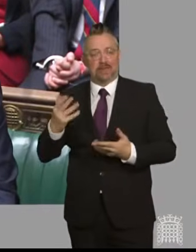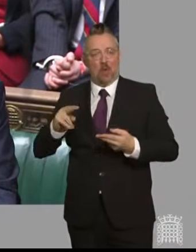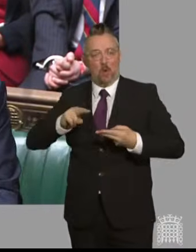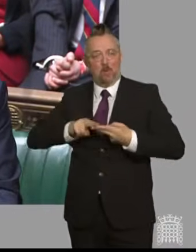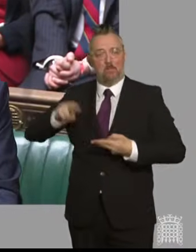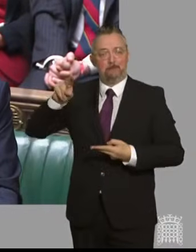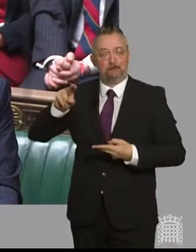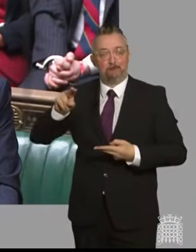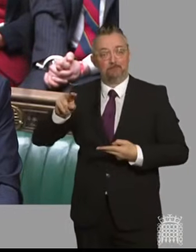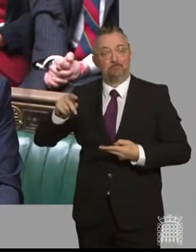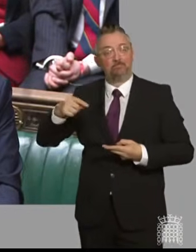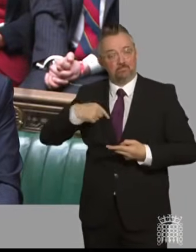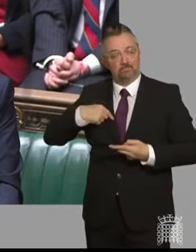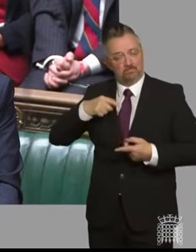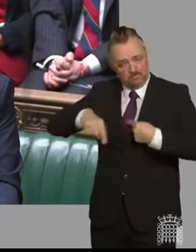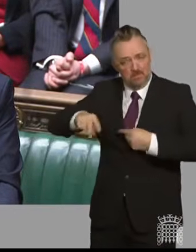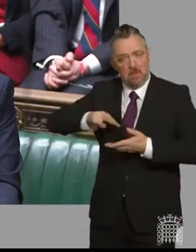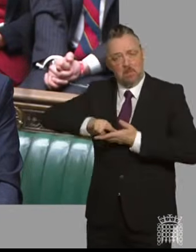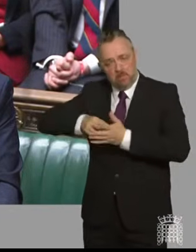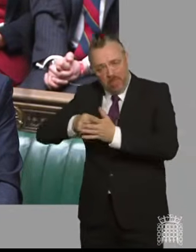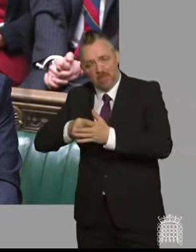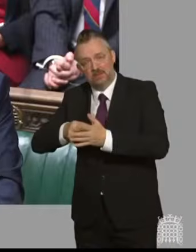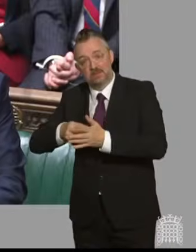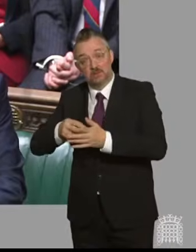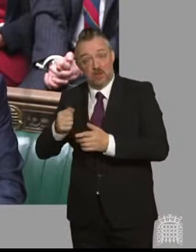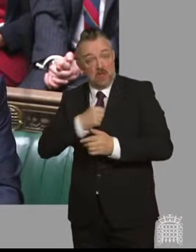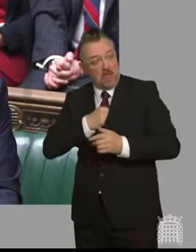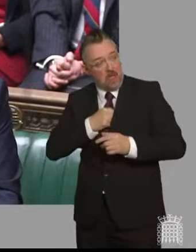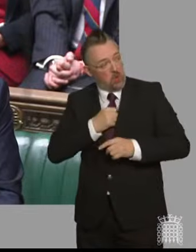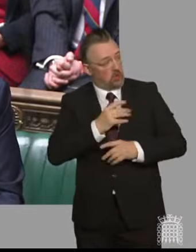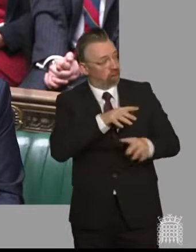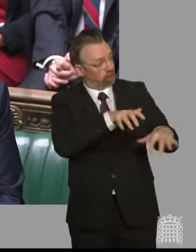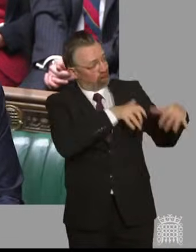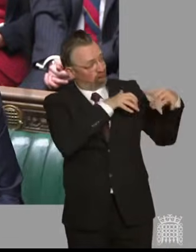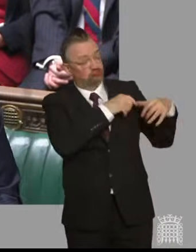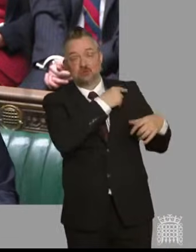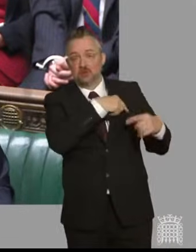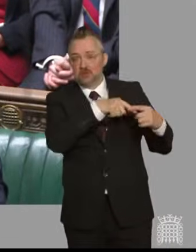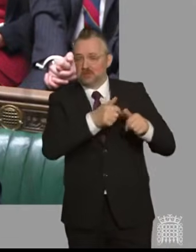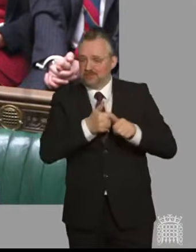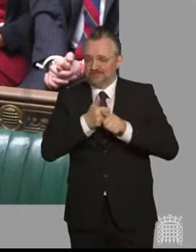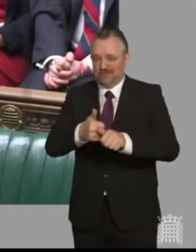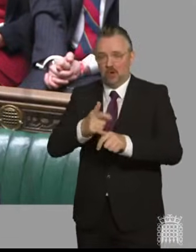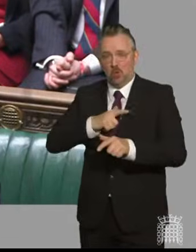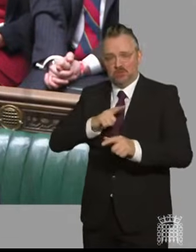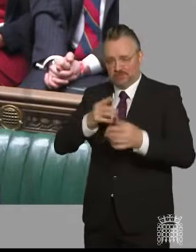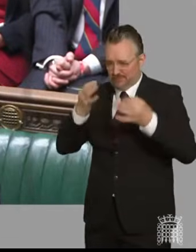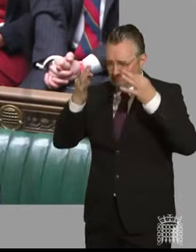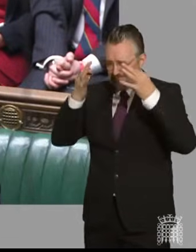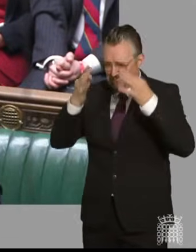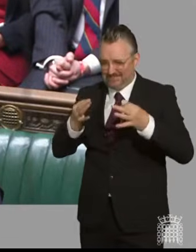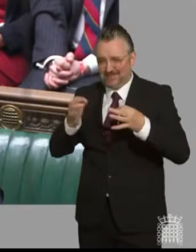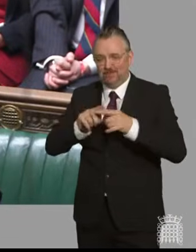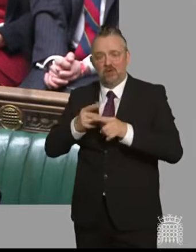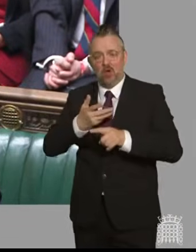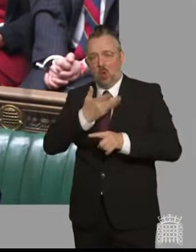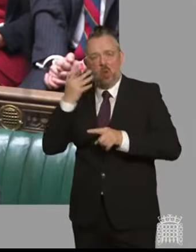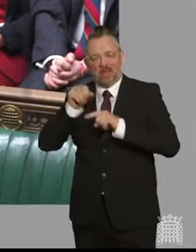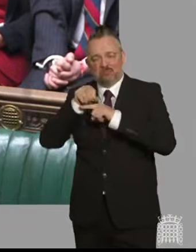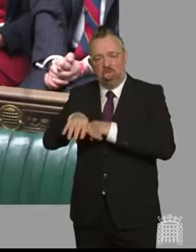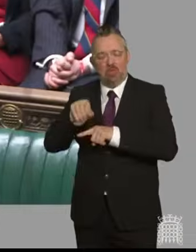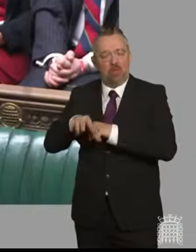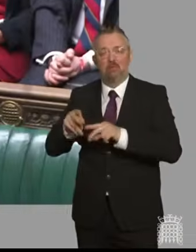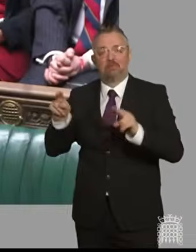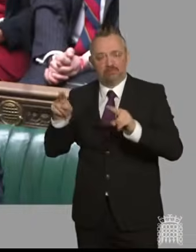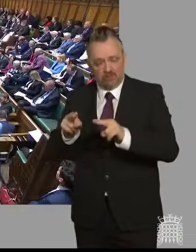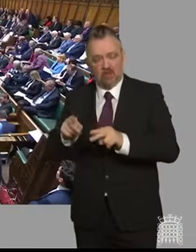House, voting for the strictest storm overflow targets and plans for unlimited penalties for polluting water companies, opposed by the